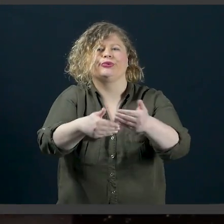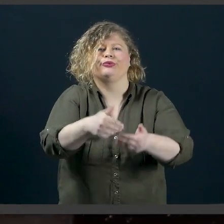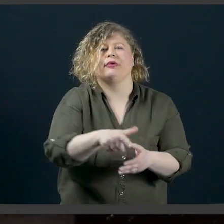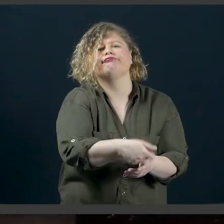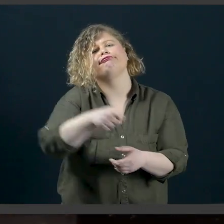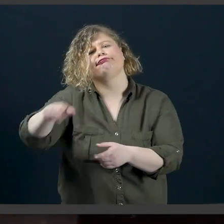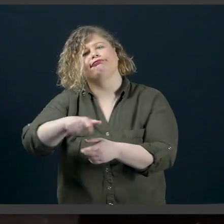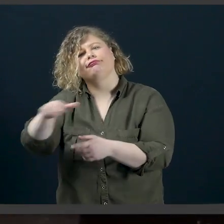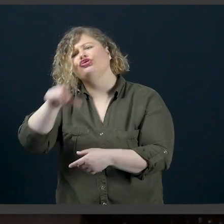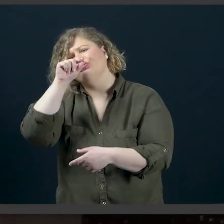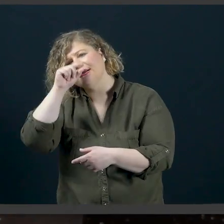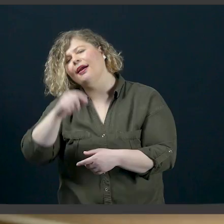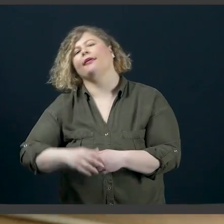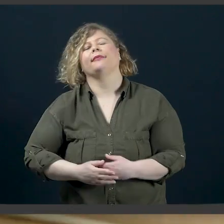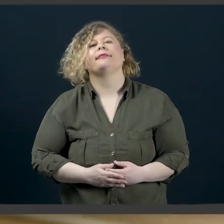procedure.